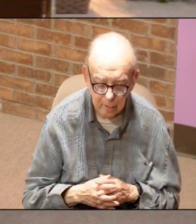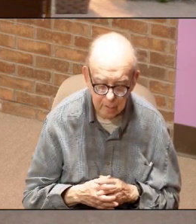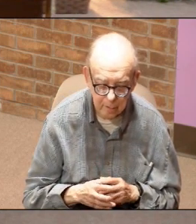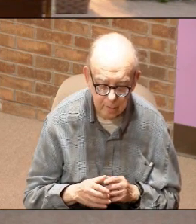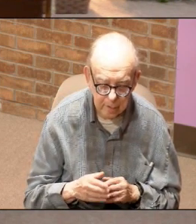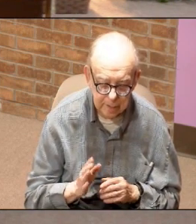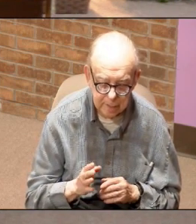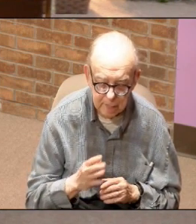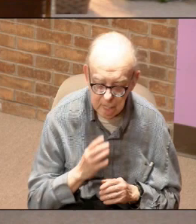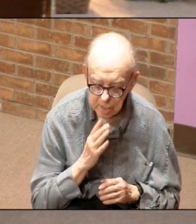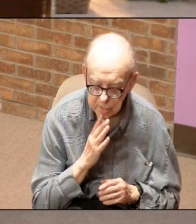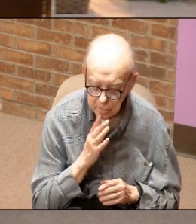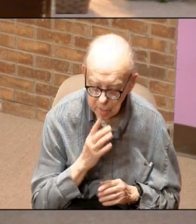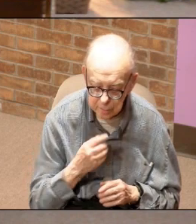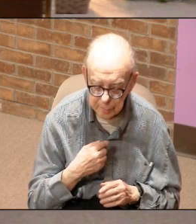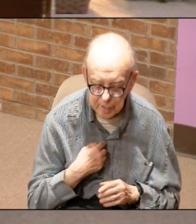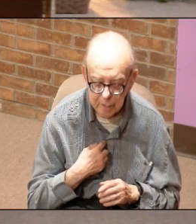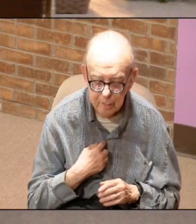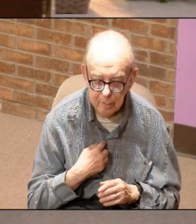God, speak to me.